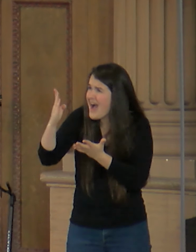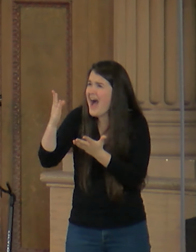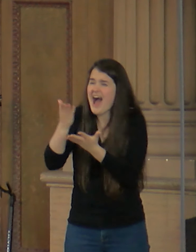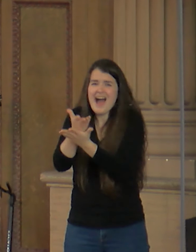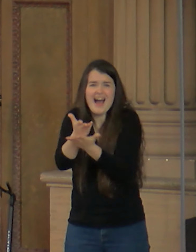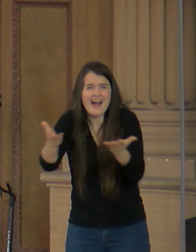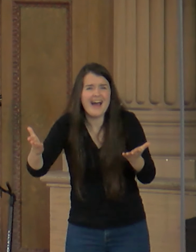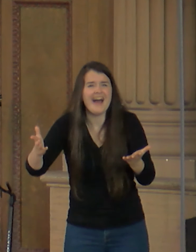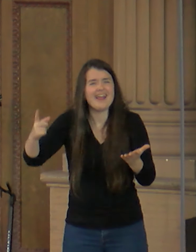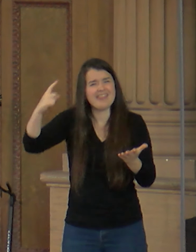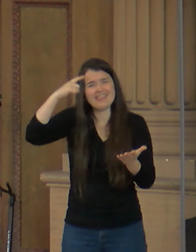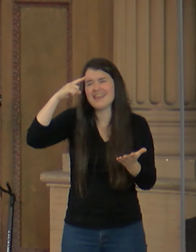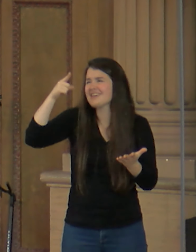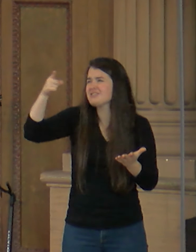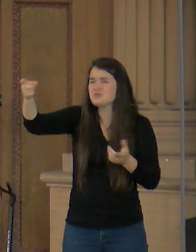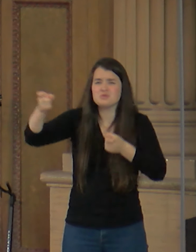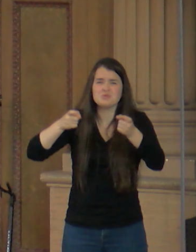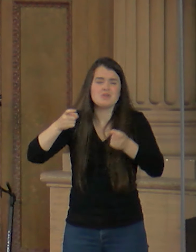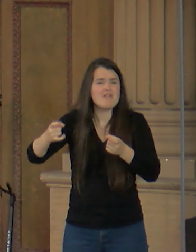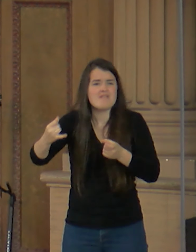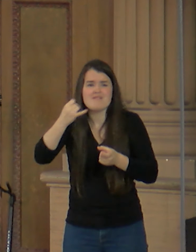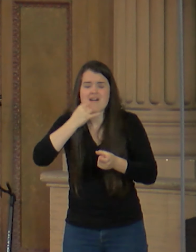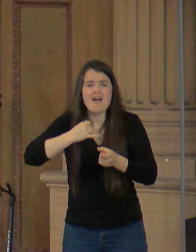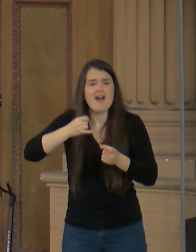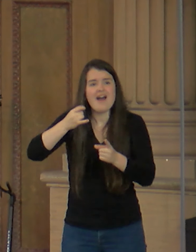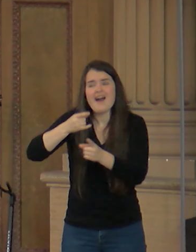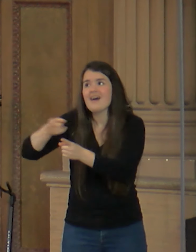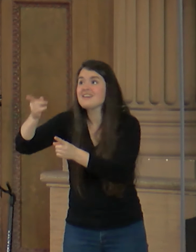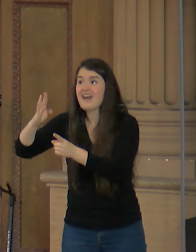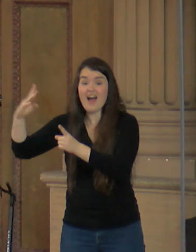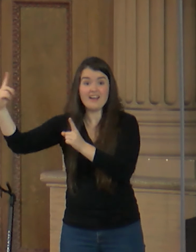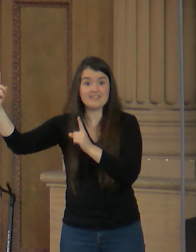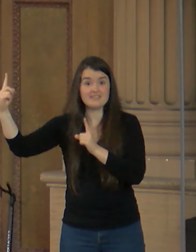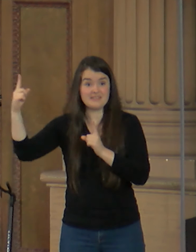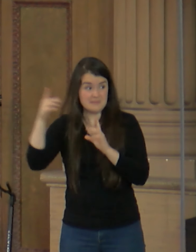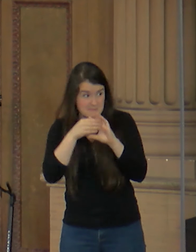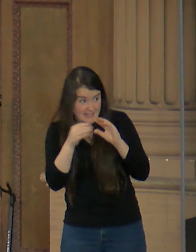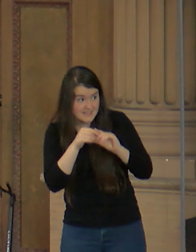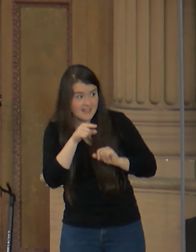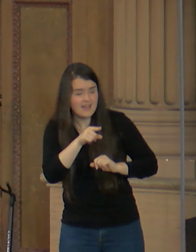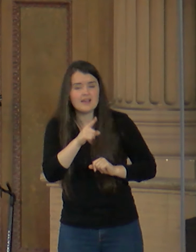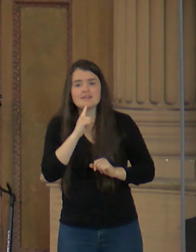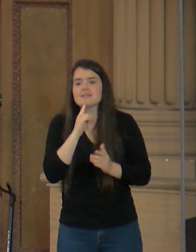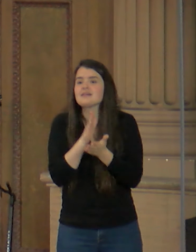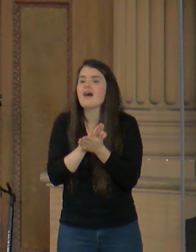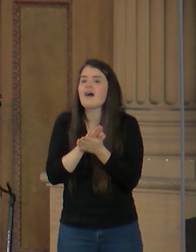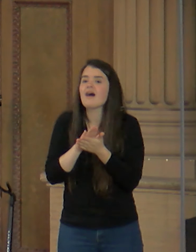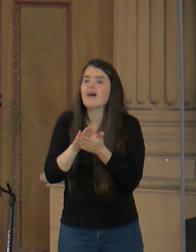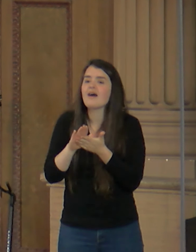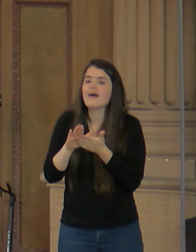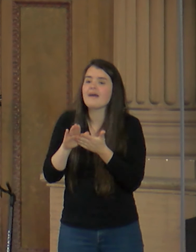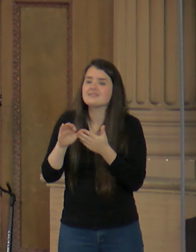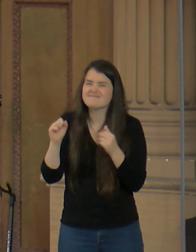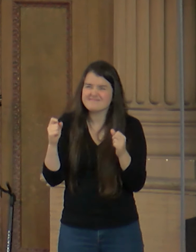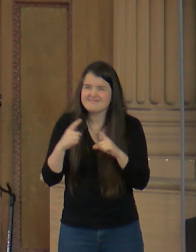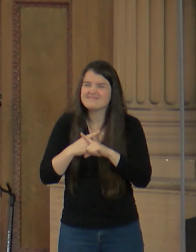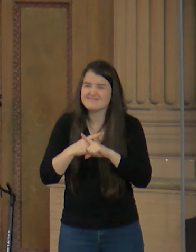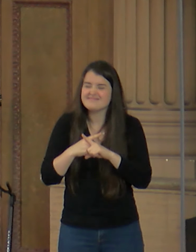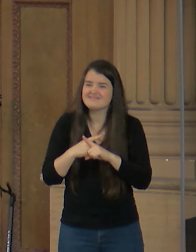place. And when God speaks to Job, he's kind. At least far kinder than Job's words